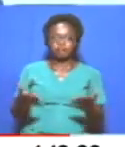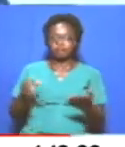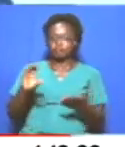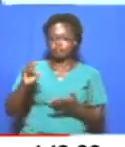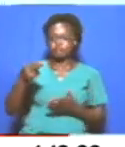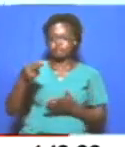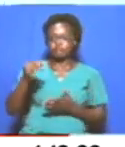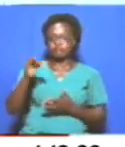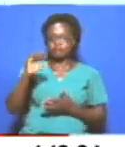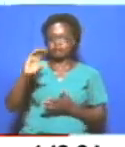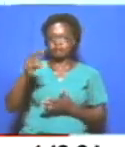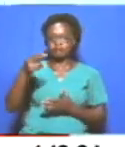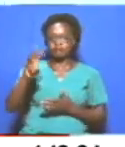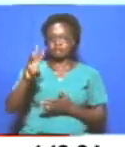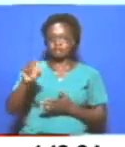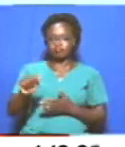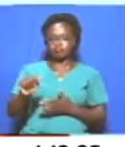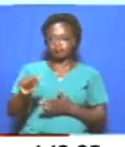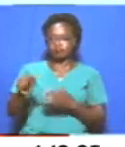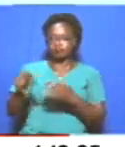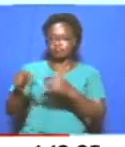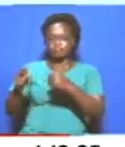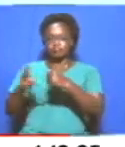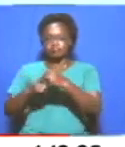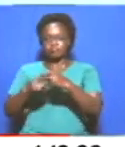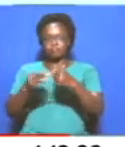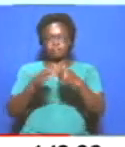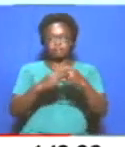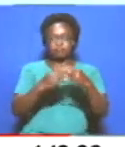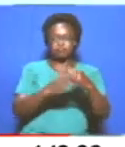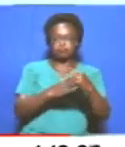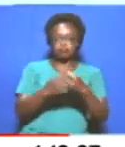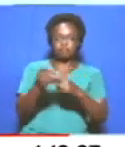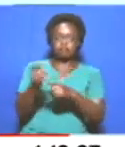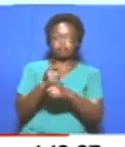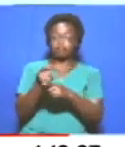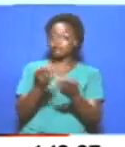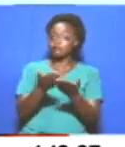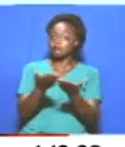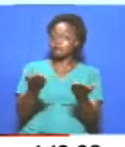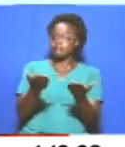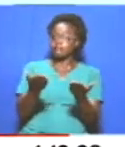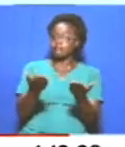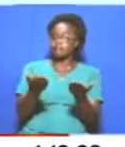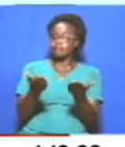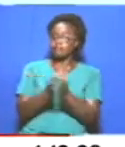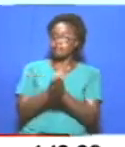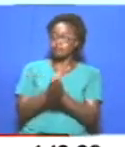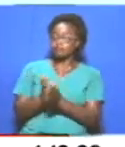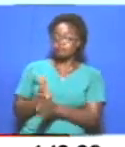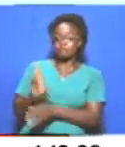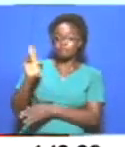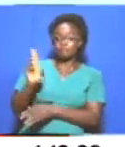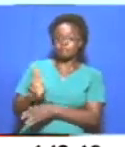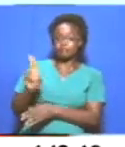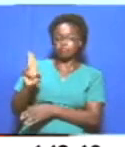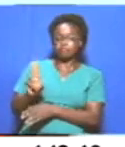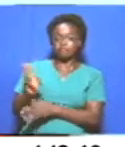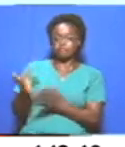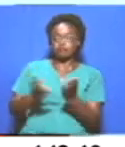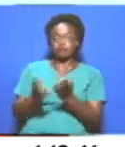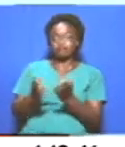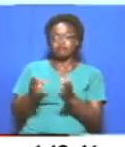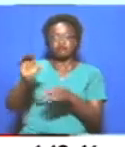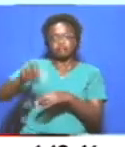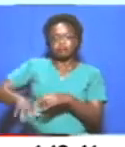have 789 traders trading there. Uhuru Business Park is ready.